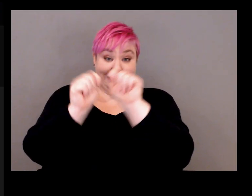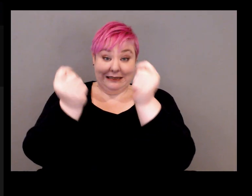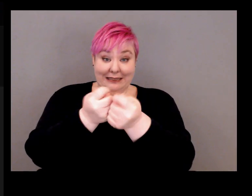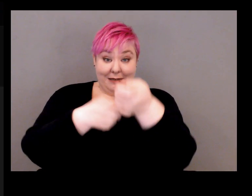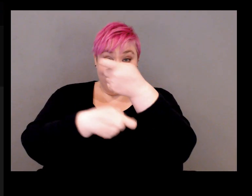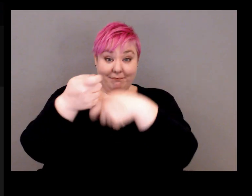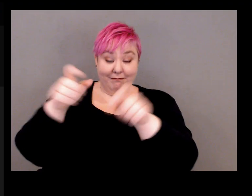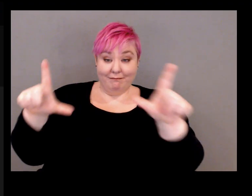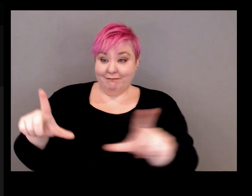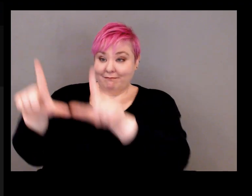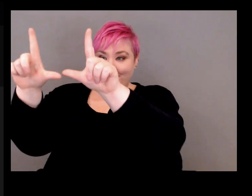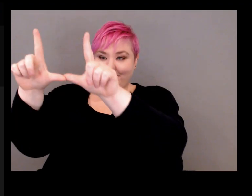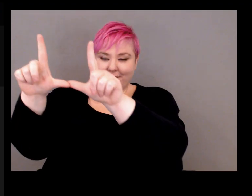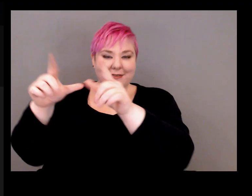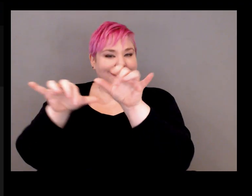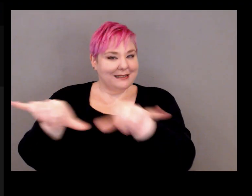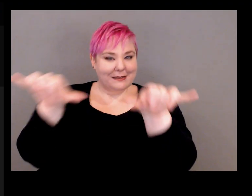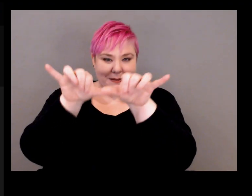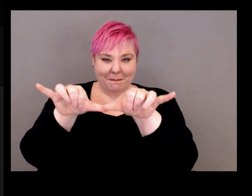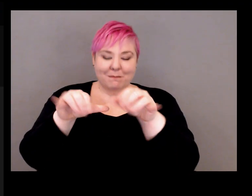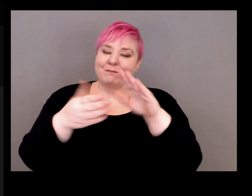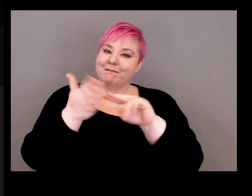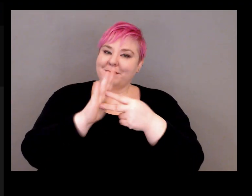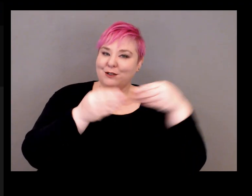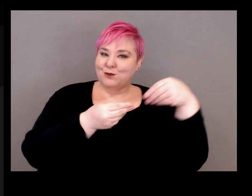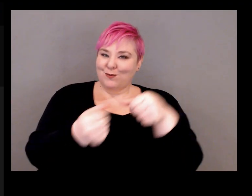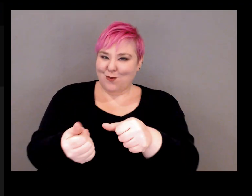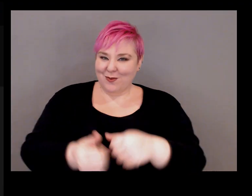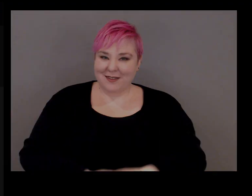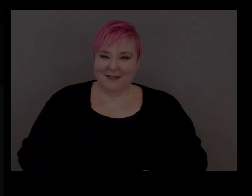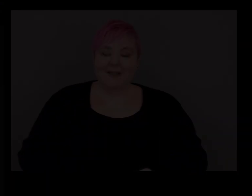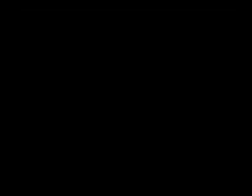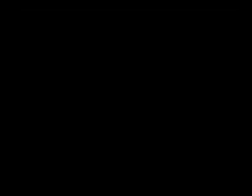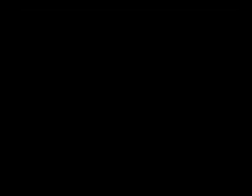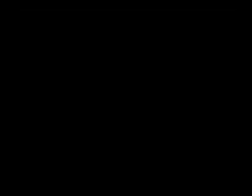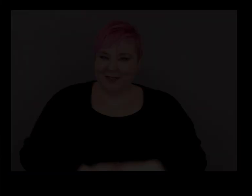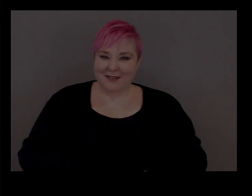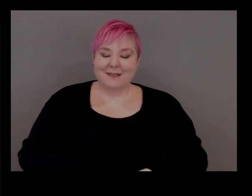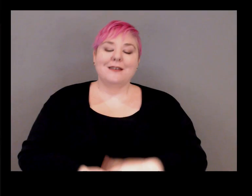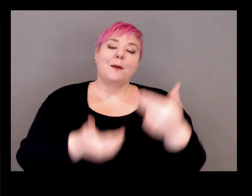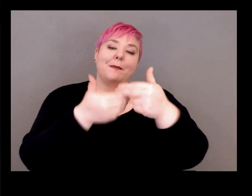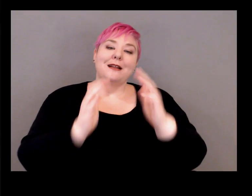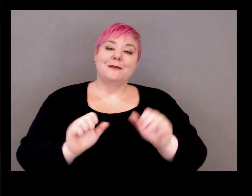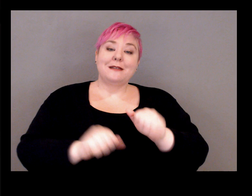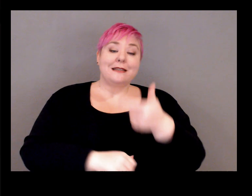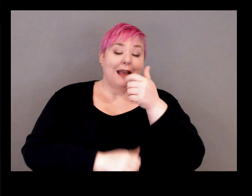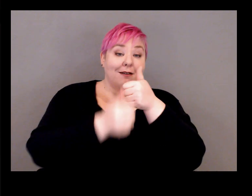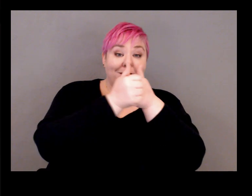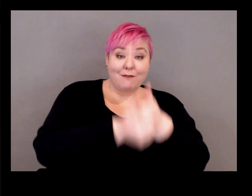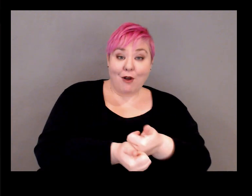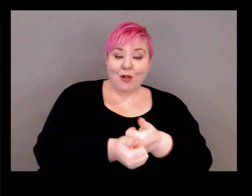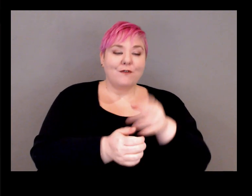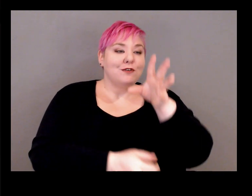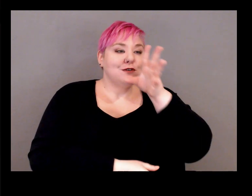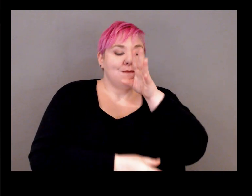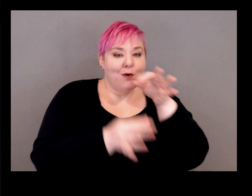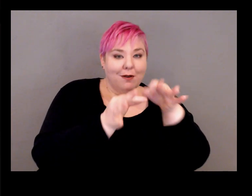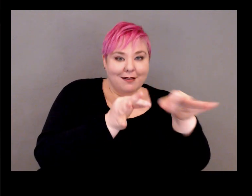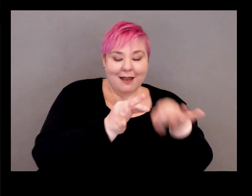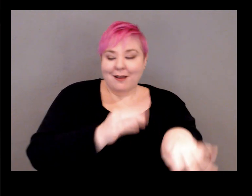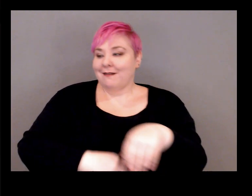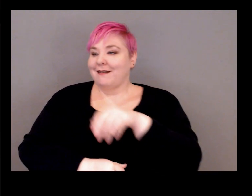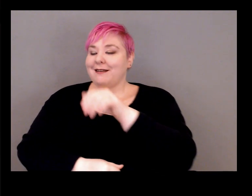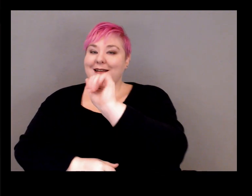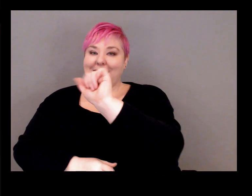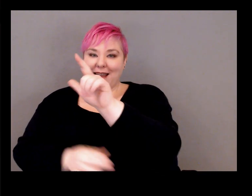on, it will appear in the same window, allowing for a smooth handoff. Guests can now follow along with spoken or sign